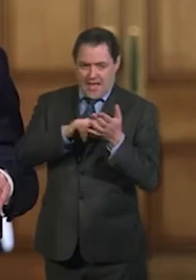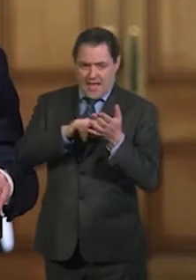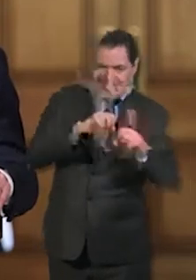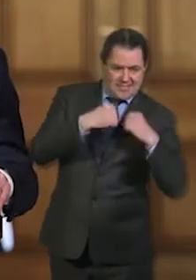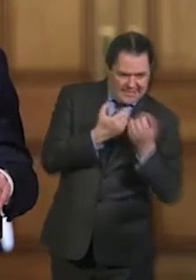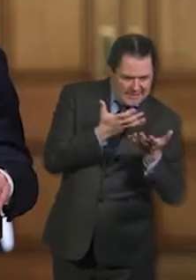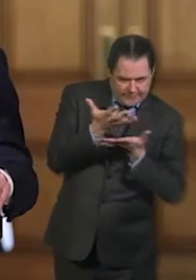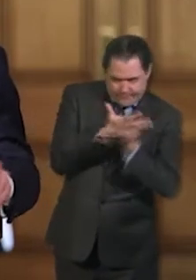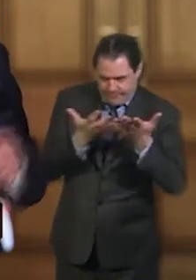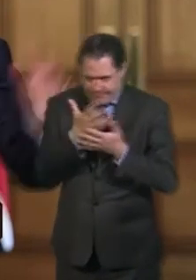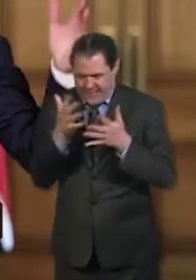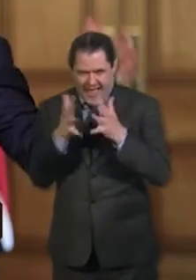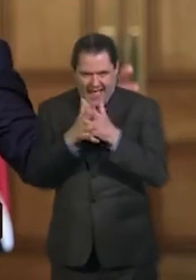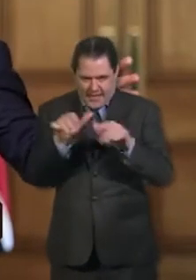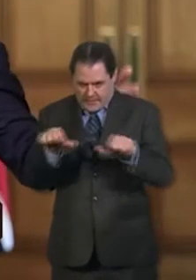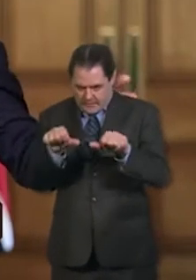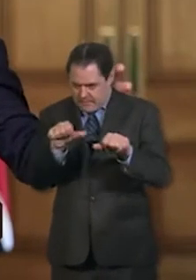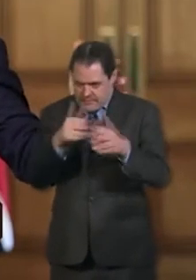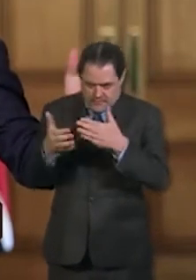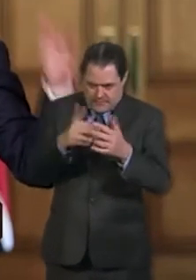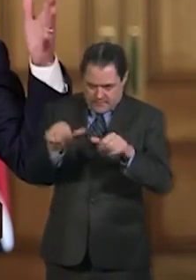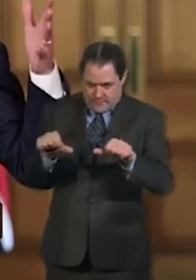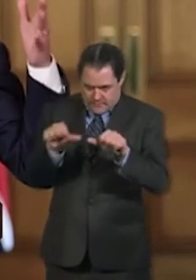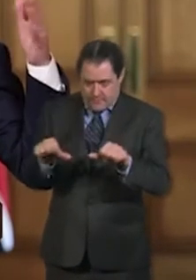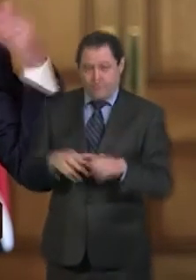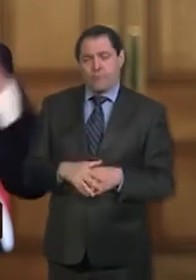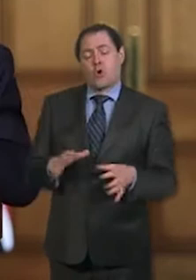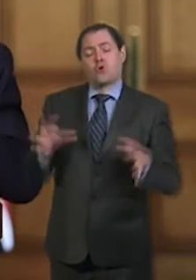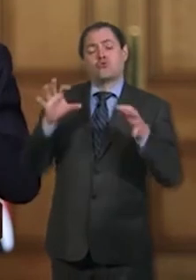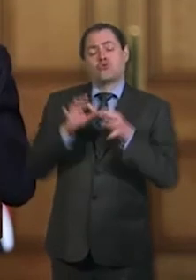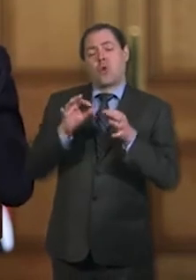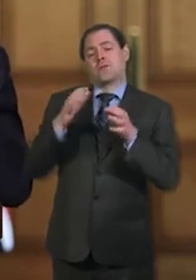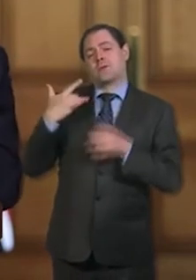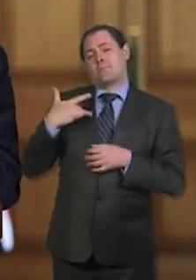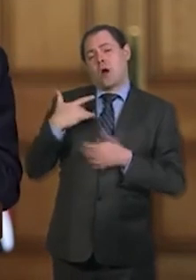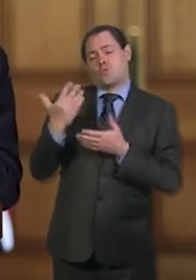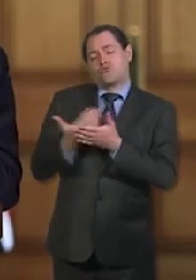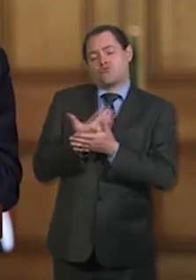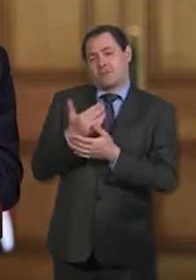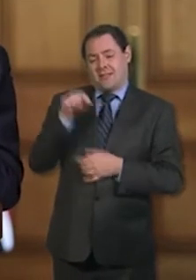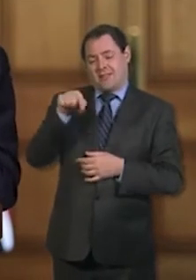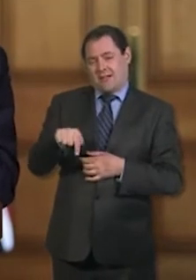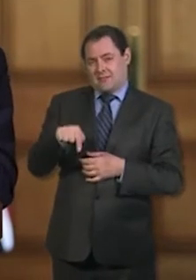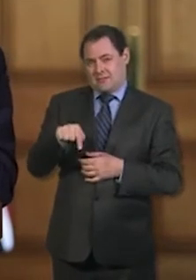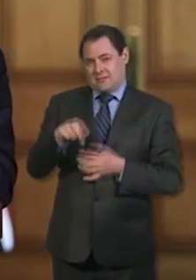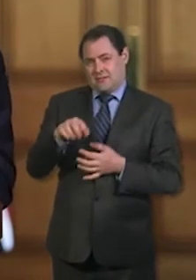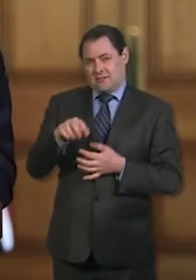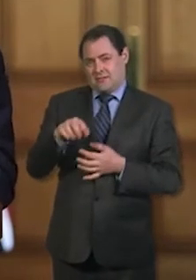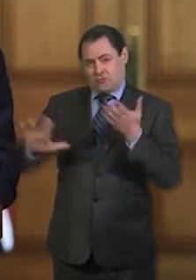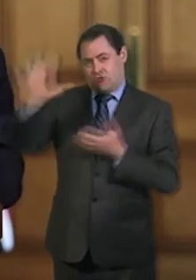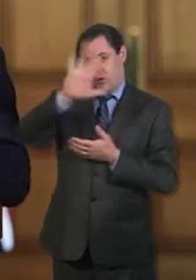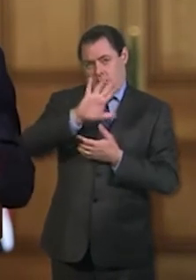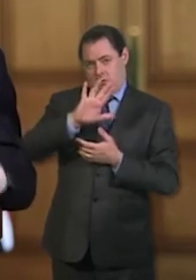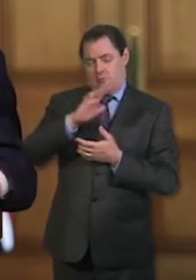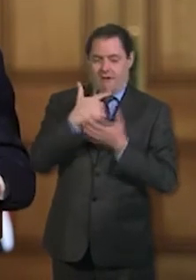Biosecurity Centre's role is a national one to provide the advice and the information that would then be acted